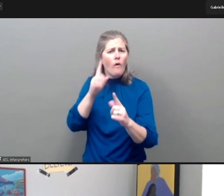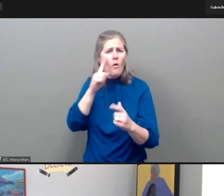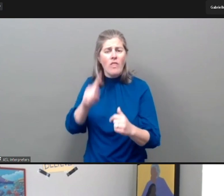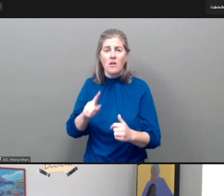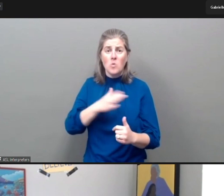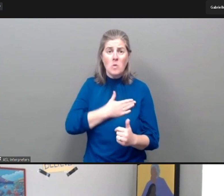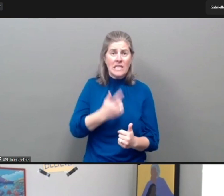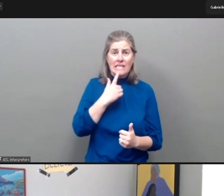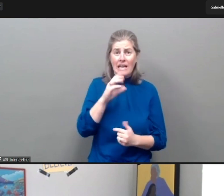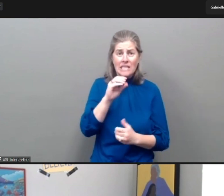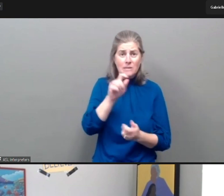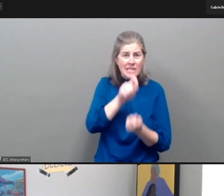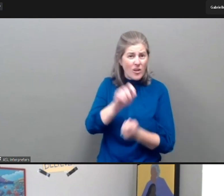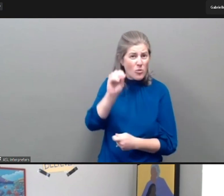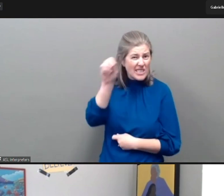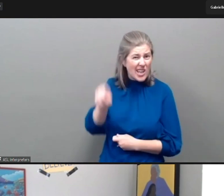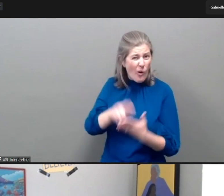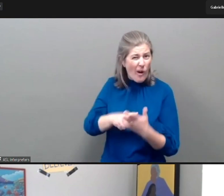a percentage?